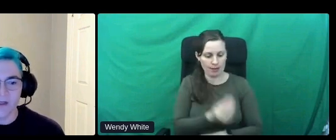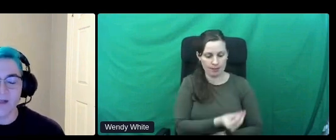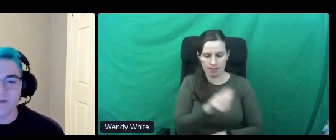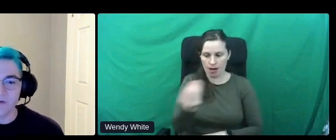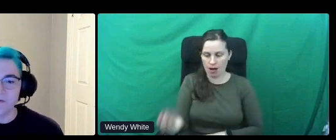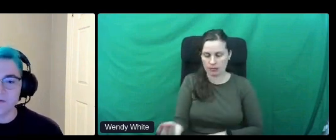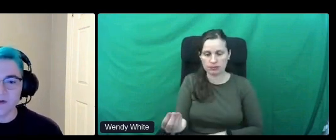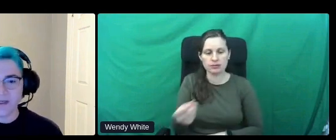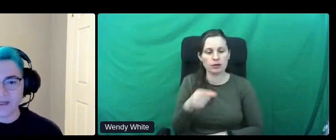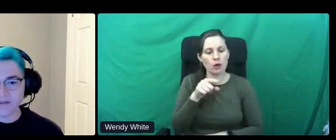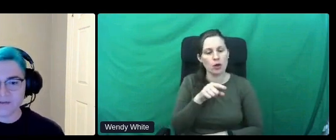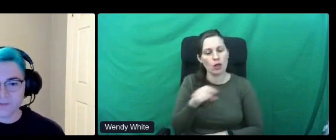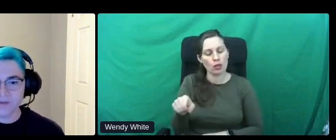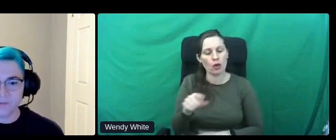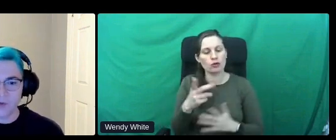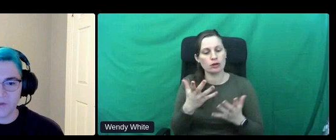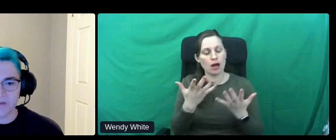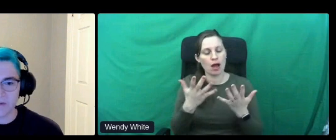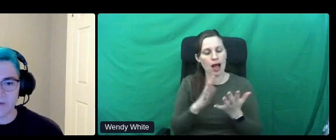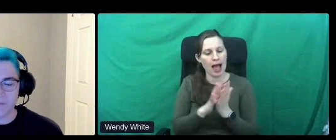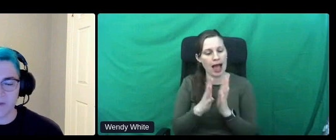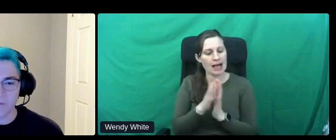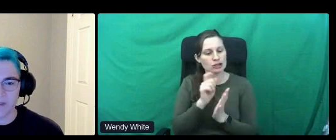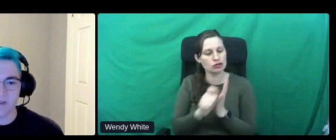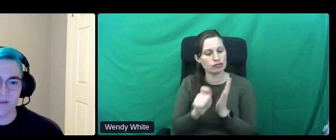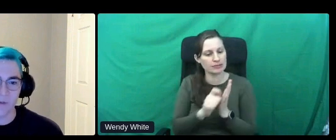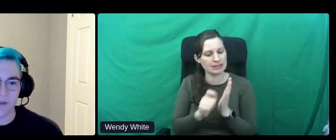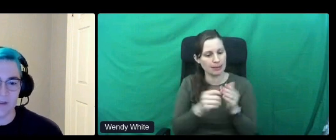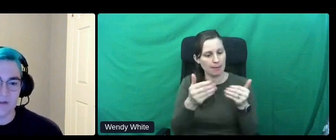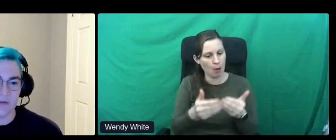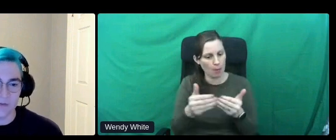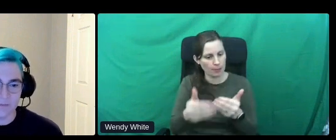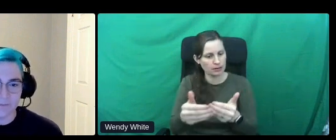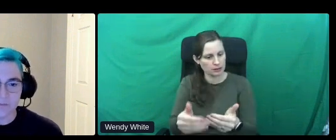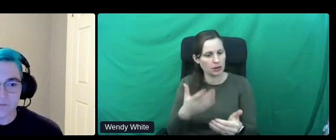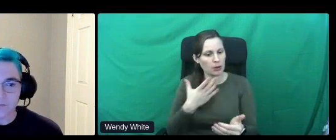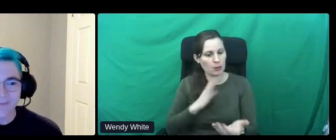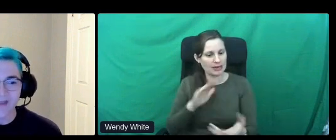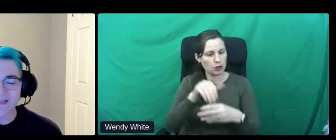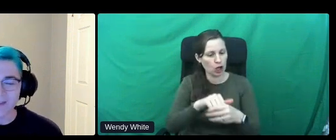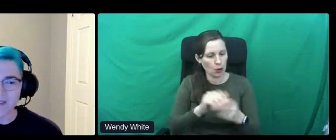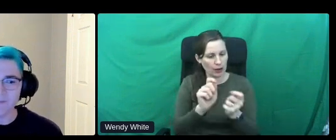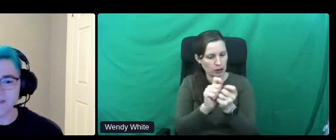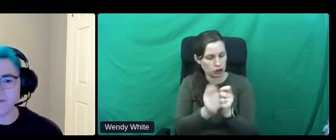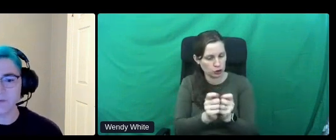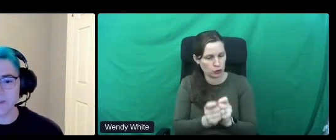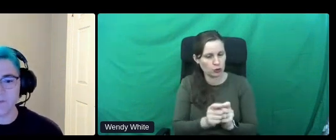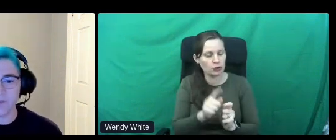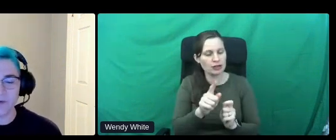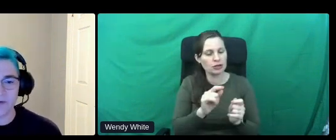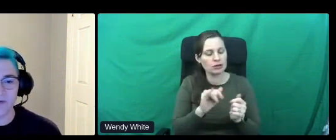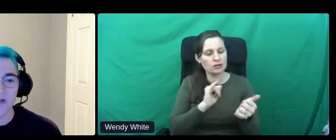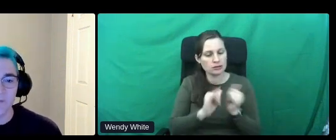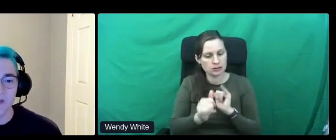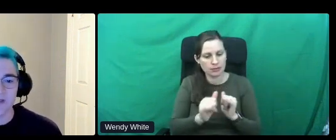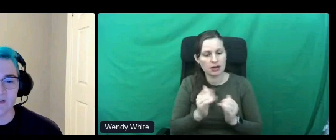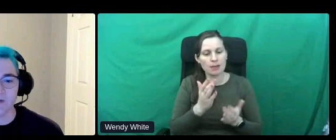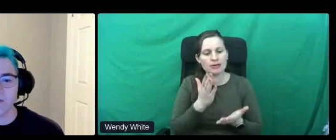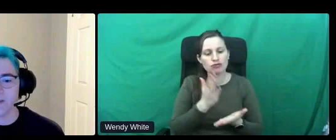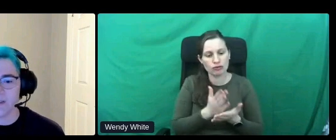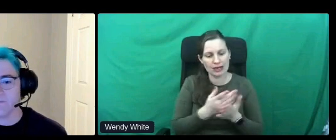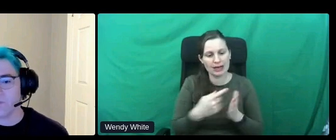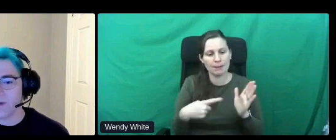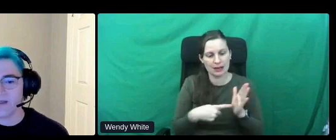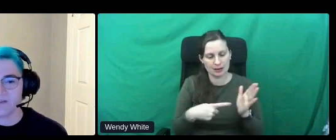another. And so those are all hand scripted moments that we need to go in and tune. Sometimes this is really important because